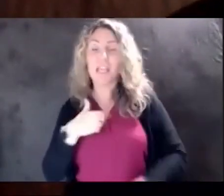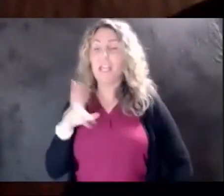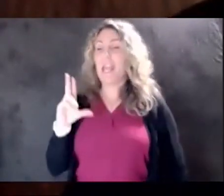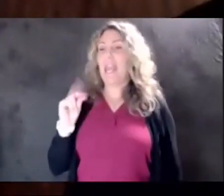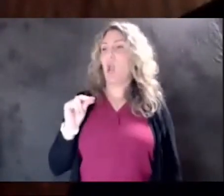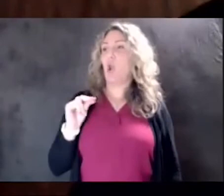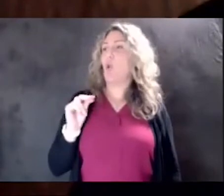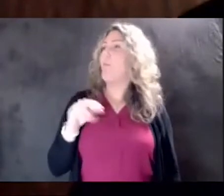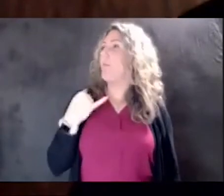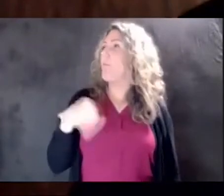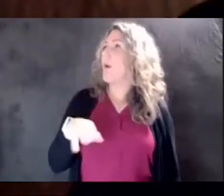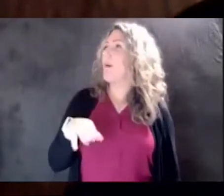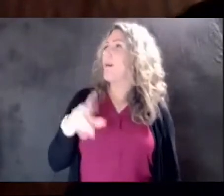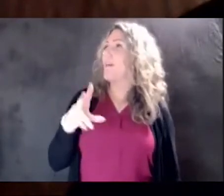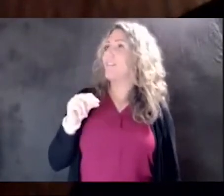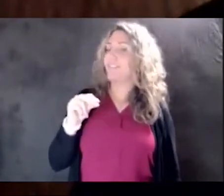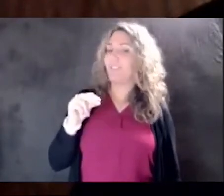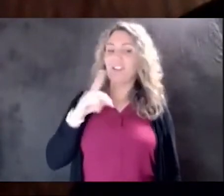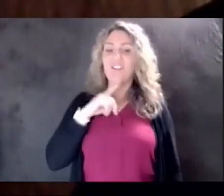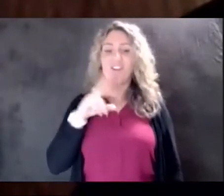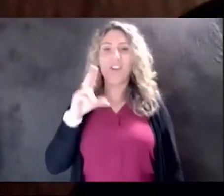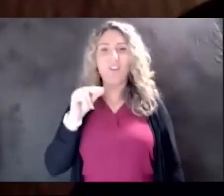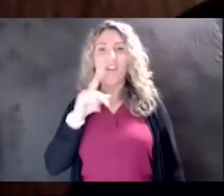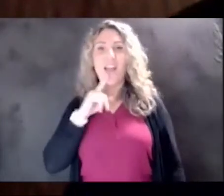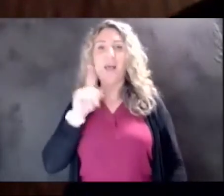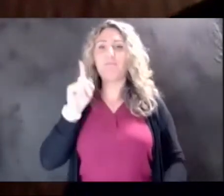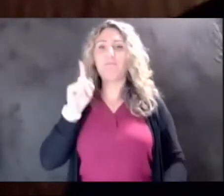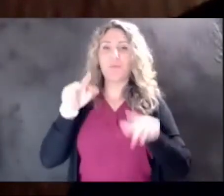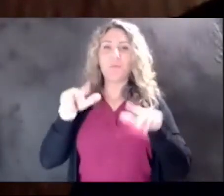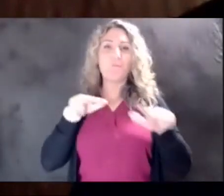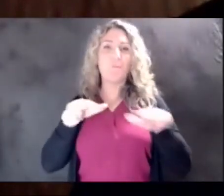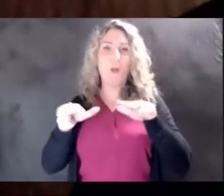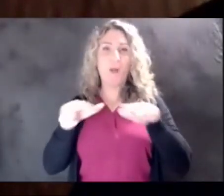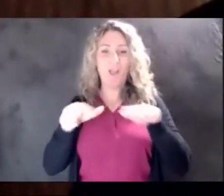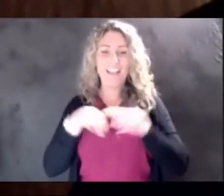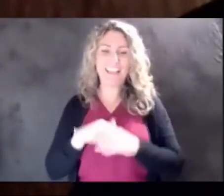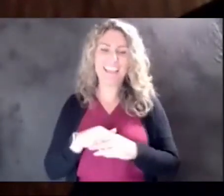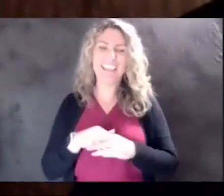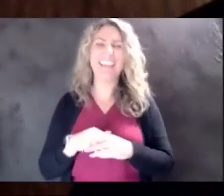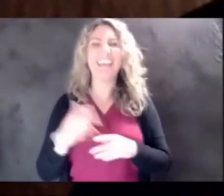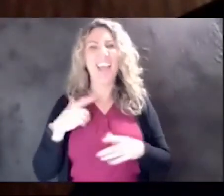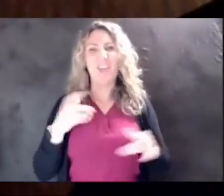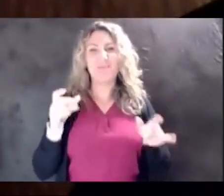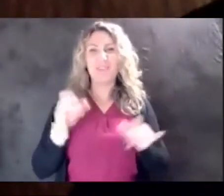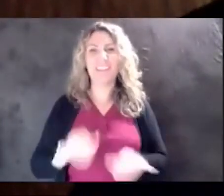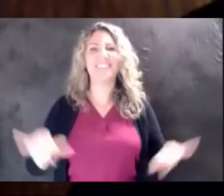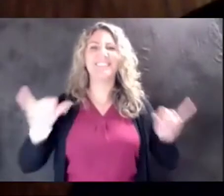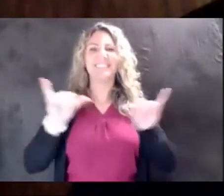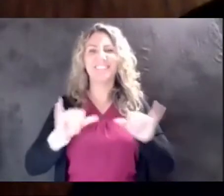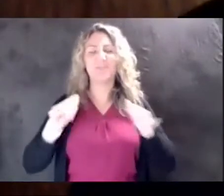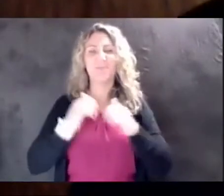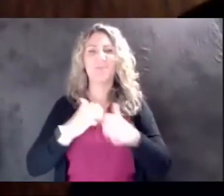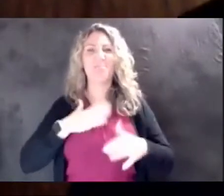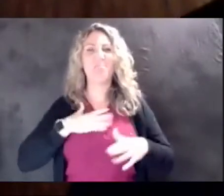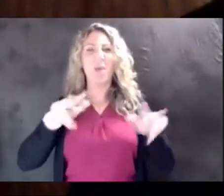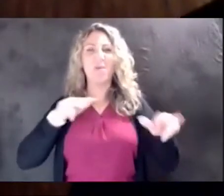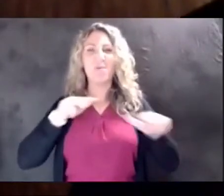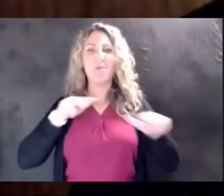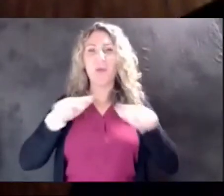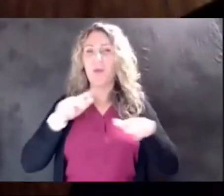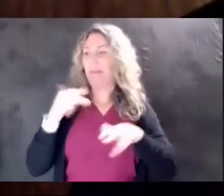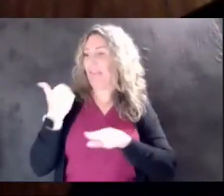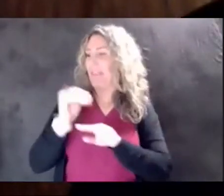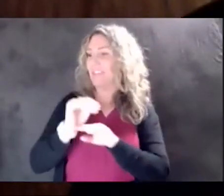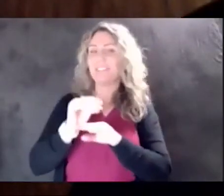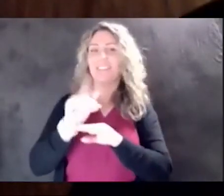to the gym. I'm going to walk. And so, I've been consistent in my walking, and last night she went